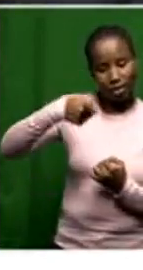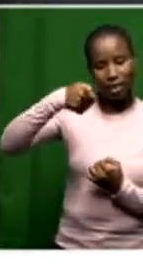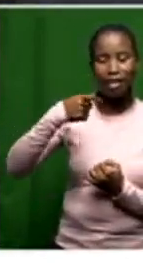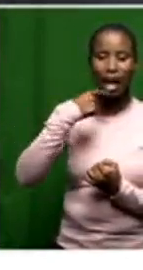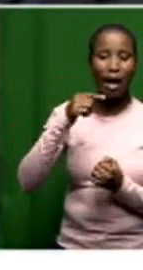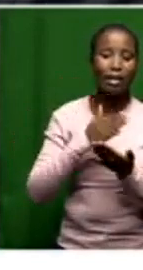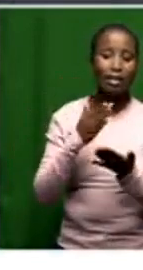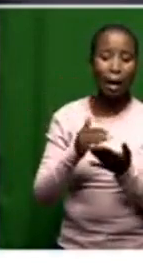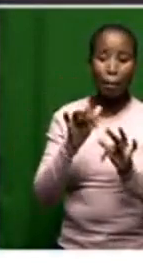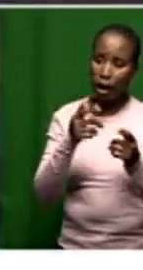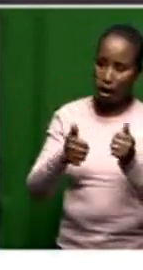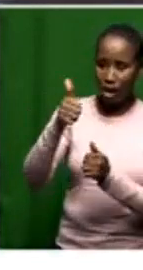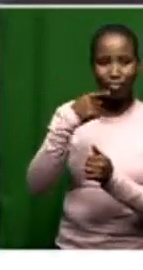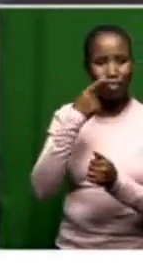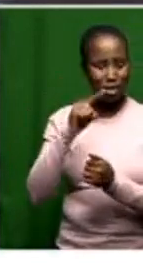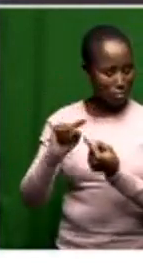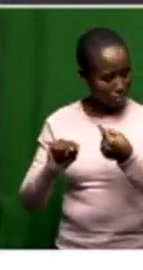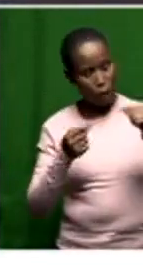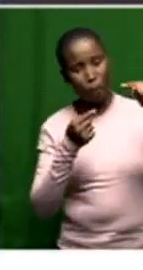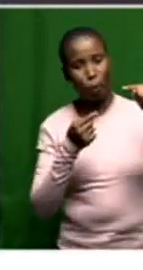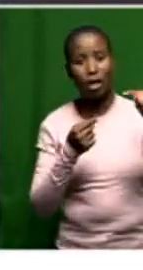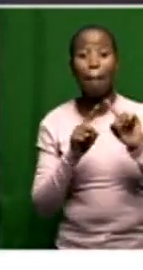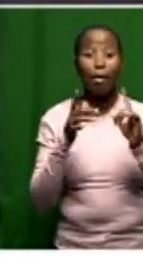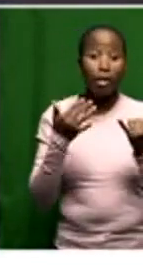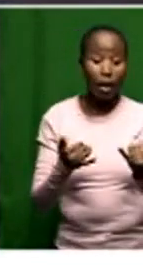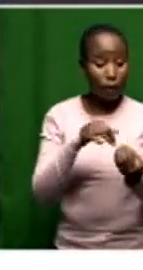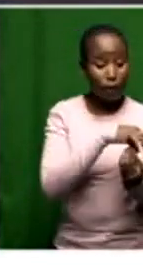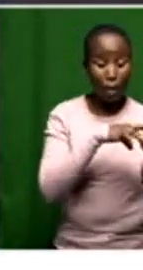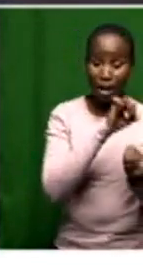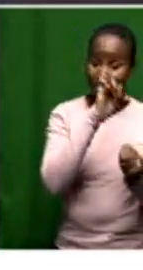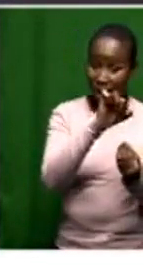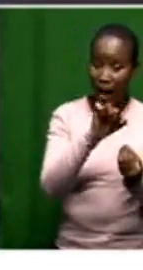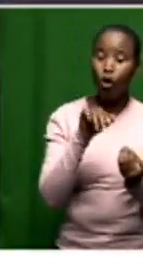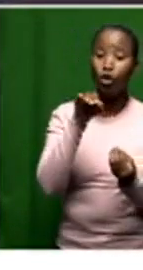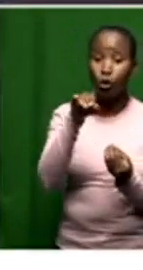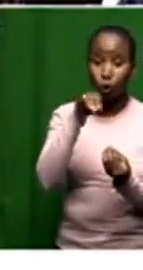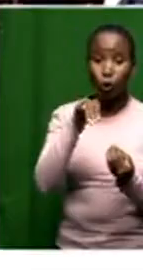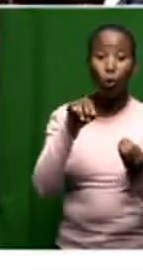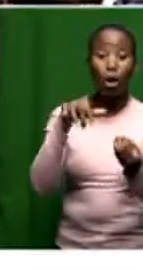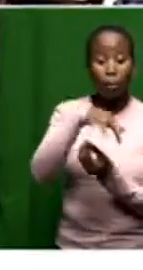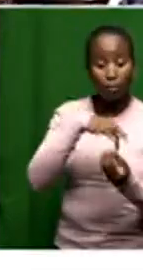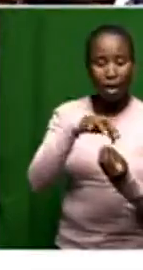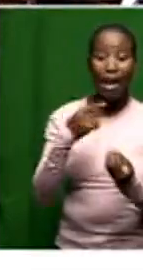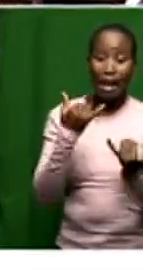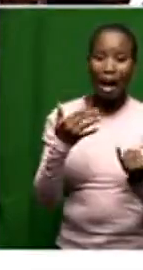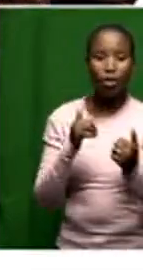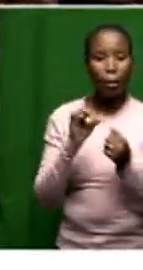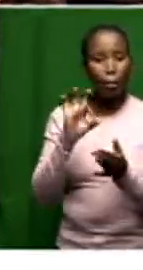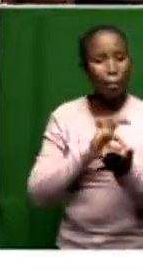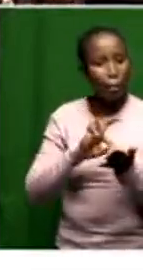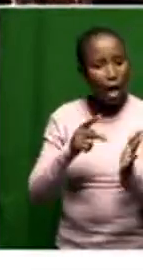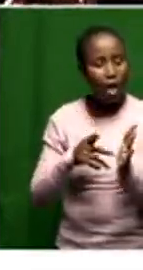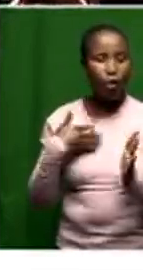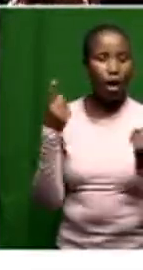are vehemently opposed to this, and as the family and the AmaZulu nation prepare to commemorate the king's death, there seems